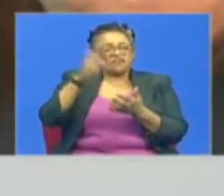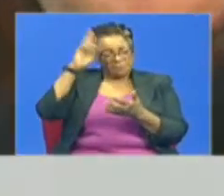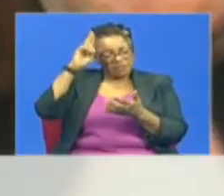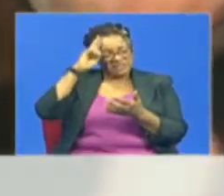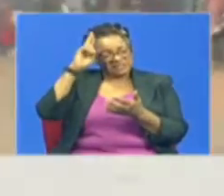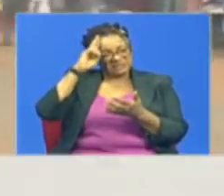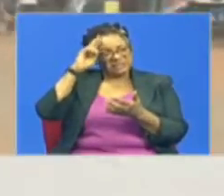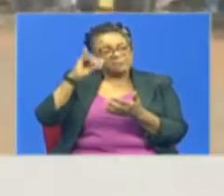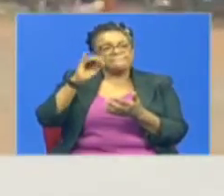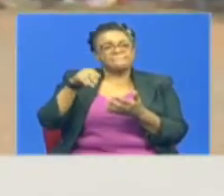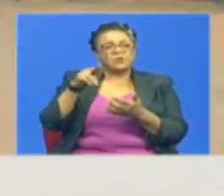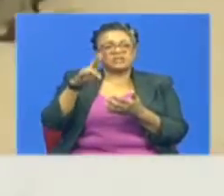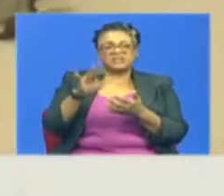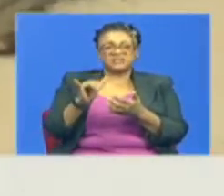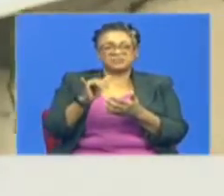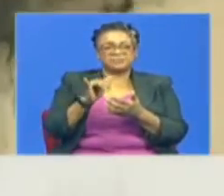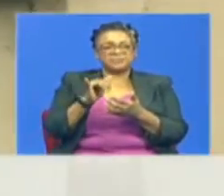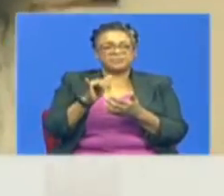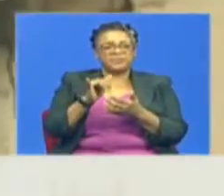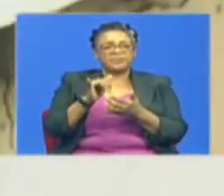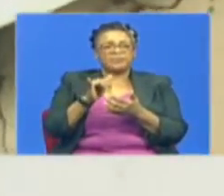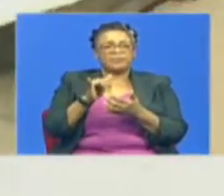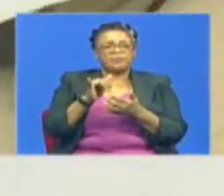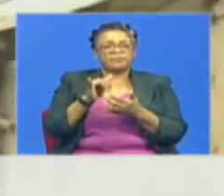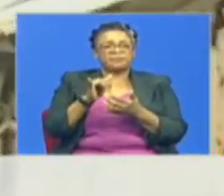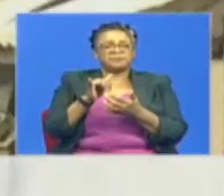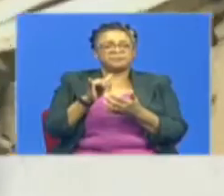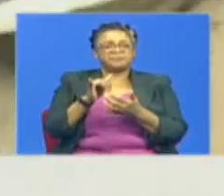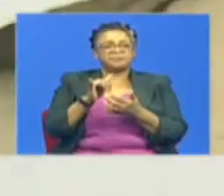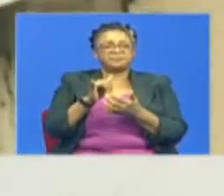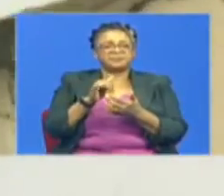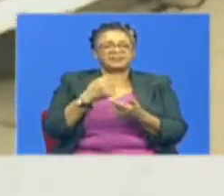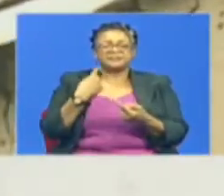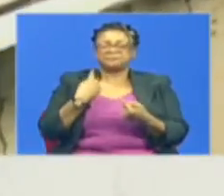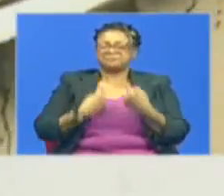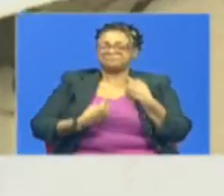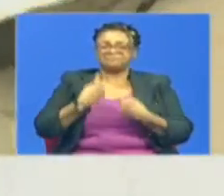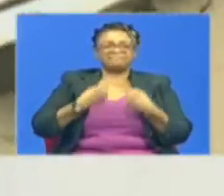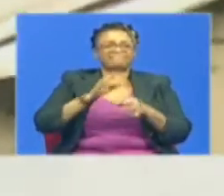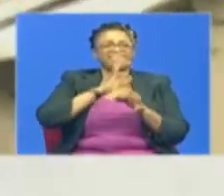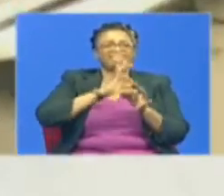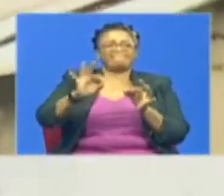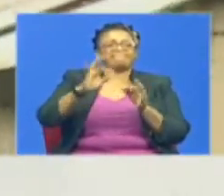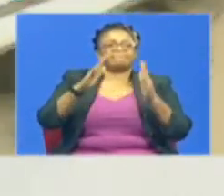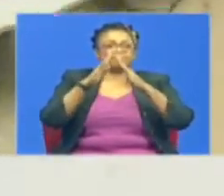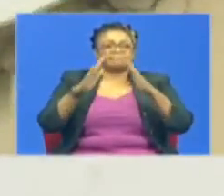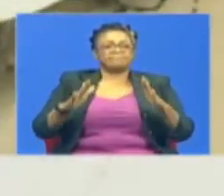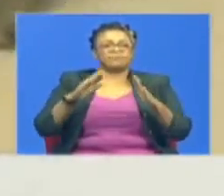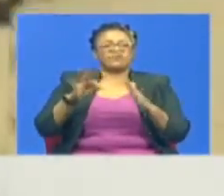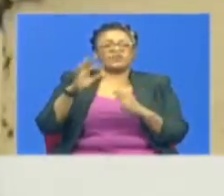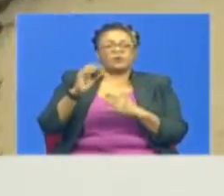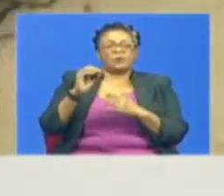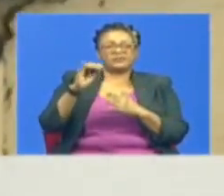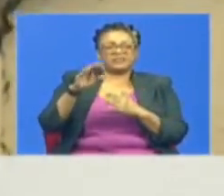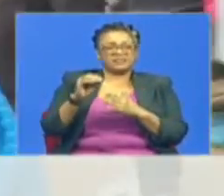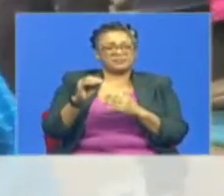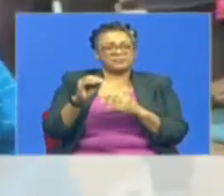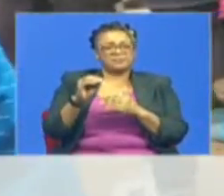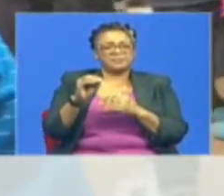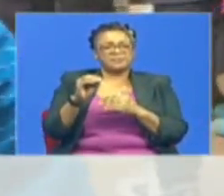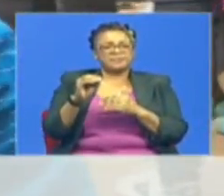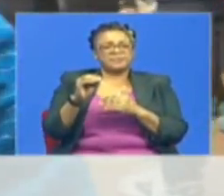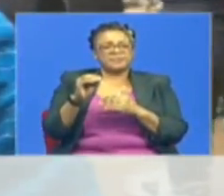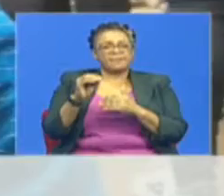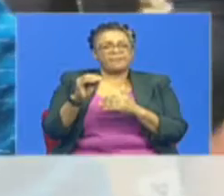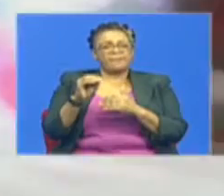impunity. The charged residents set alight a house belonging to the OCS. The fires